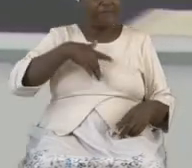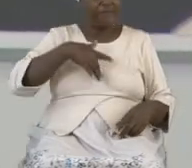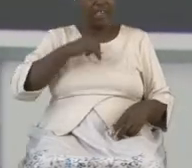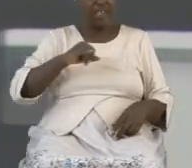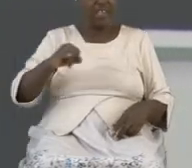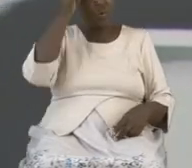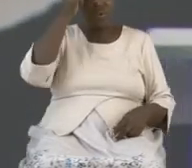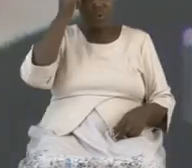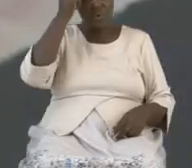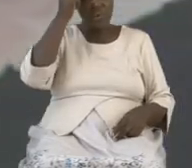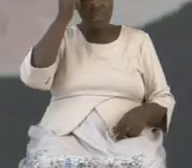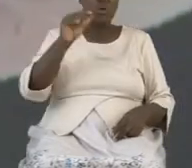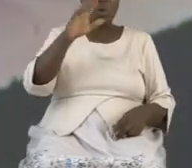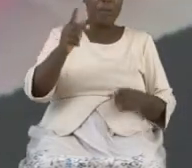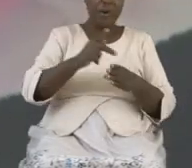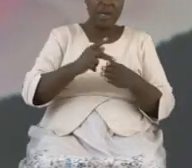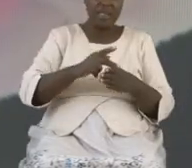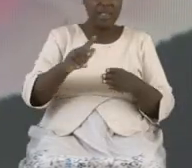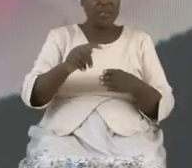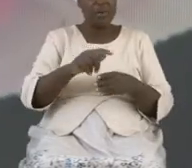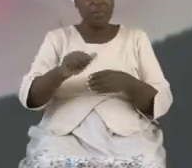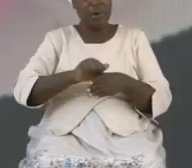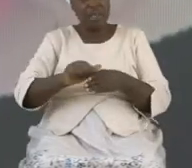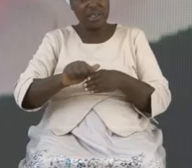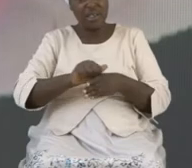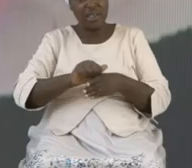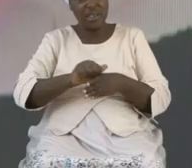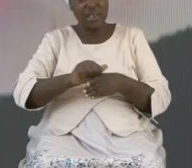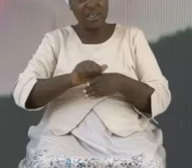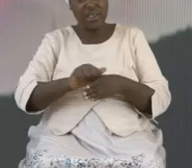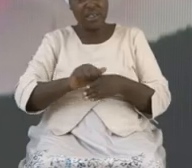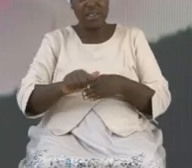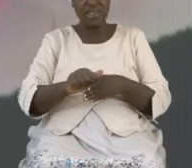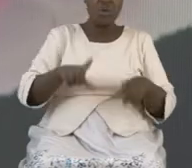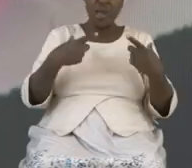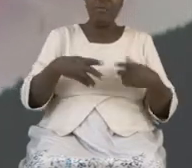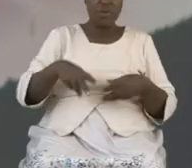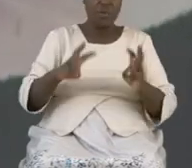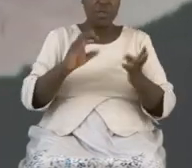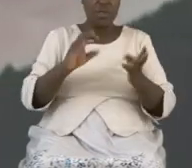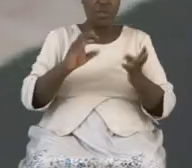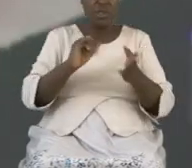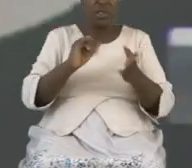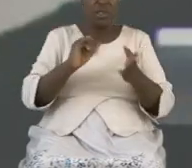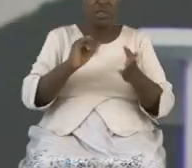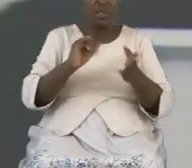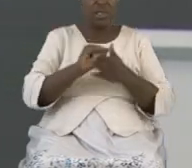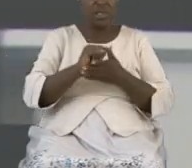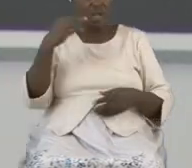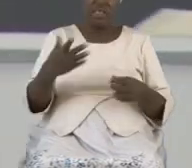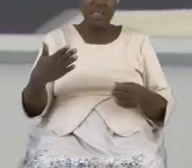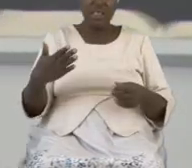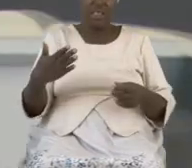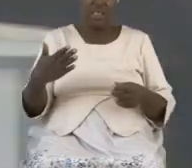your practice, your lifestyle, the way you went, and the things that jolted